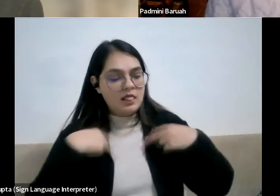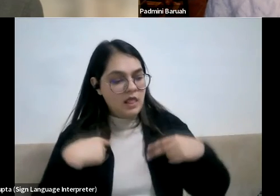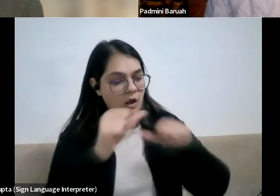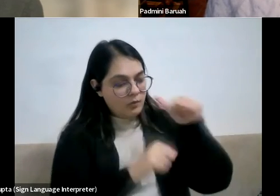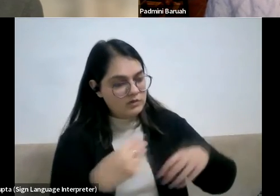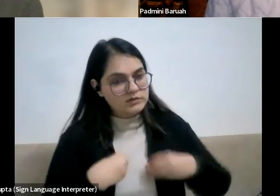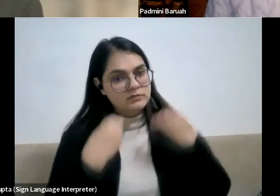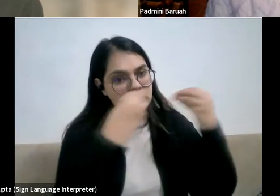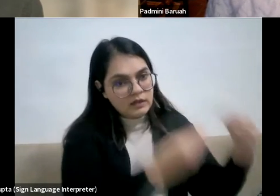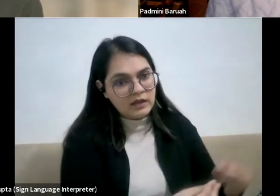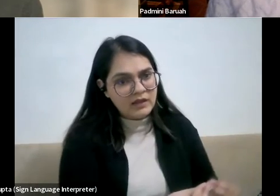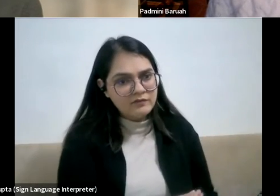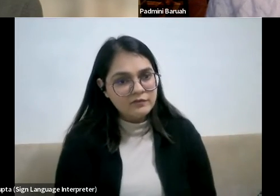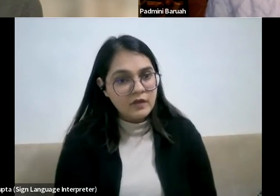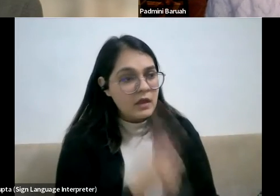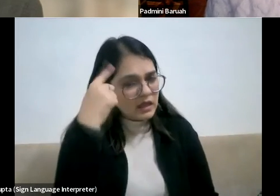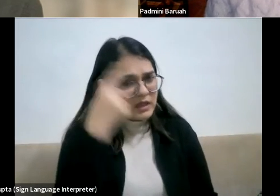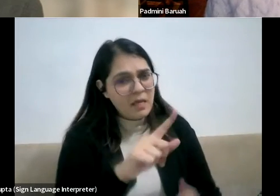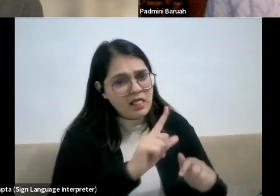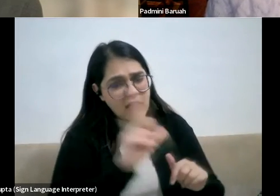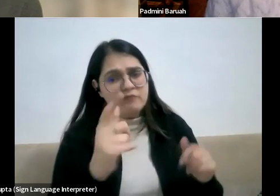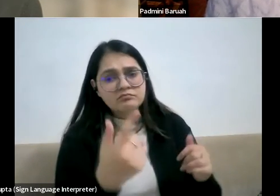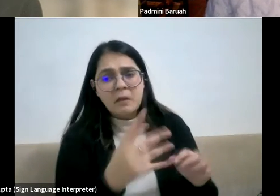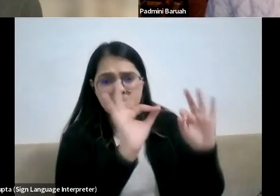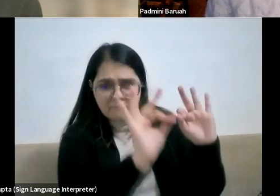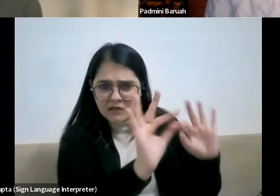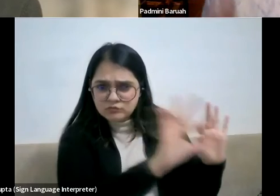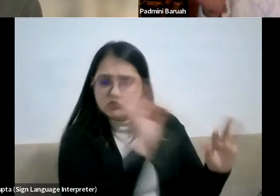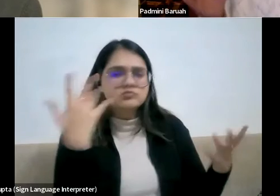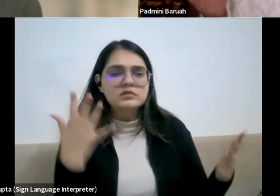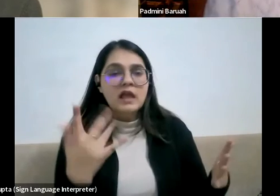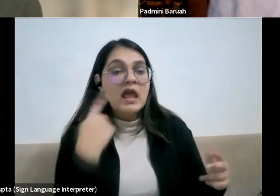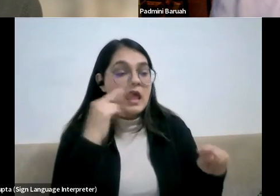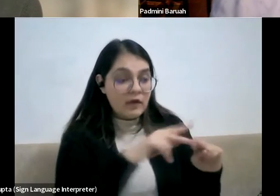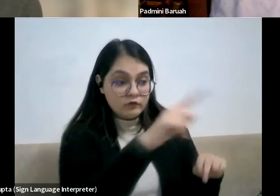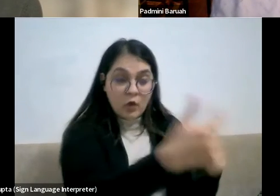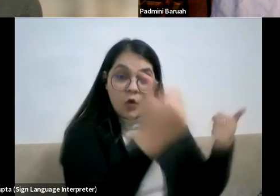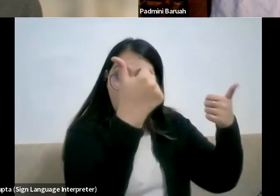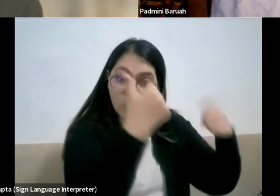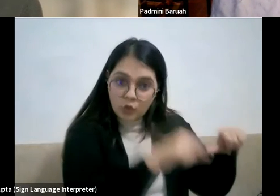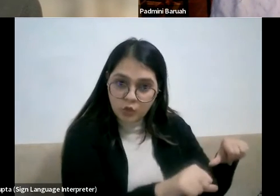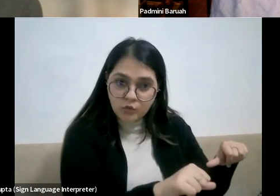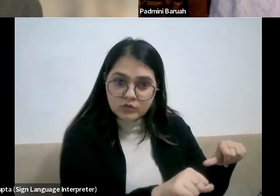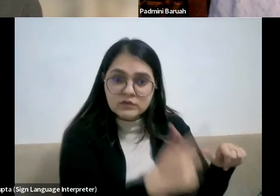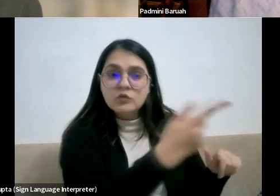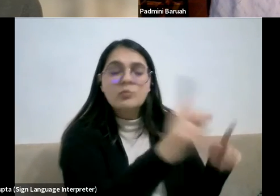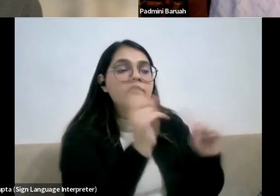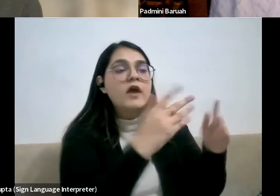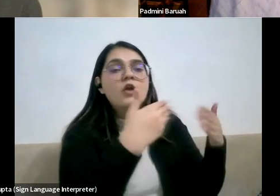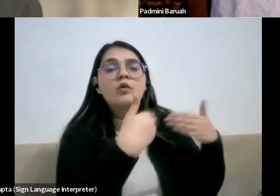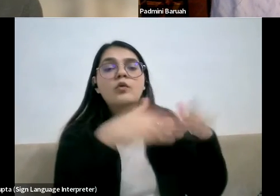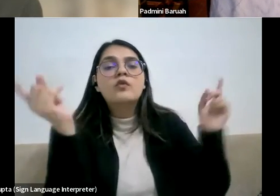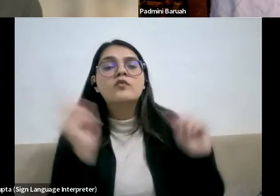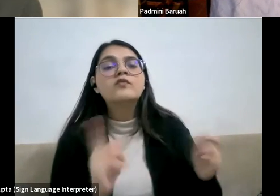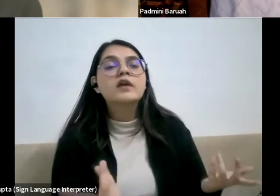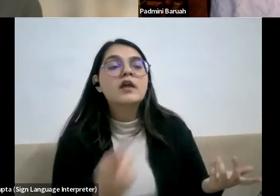there's very rarely a good outcome. And then once people lose these cases, you can't deport them, because where will you deport them